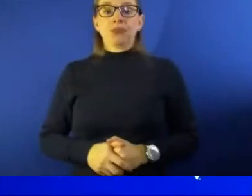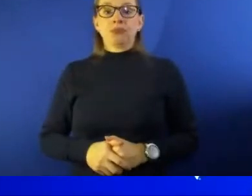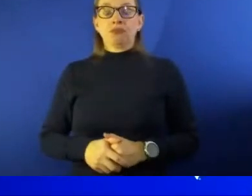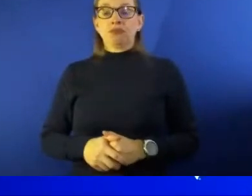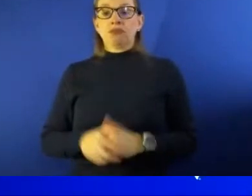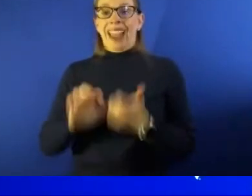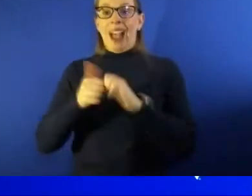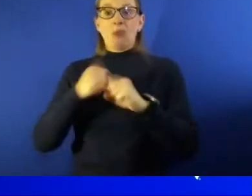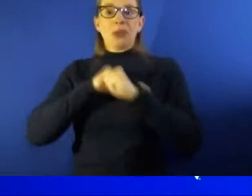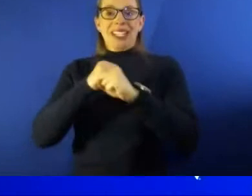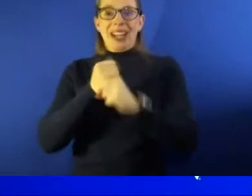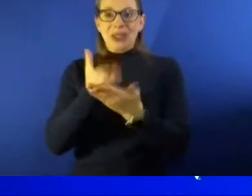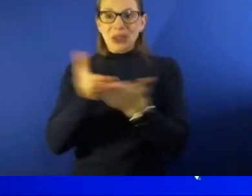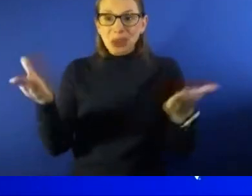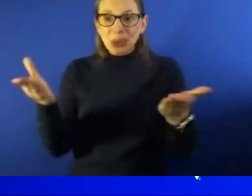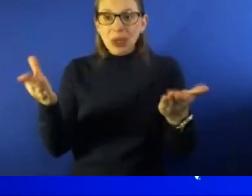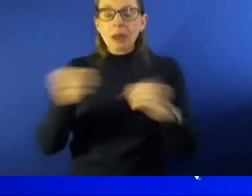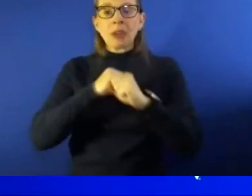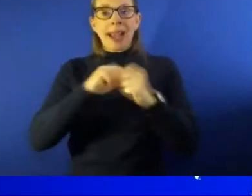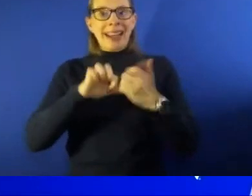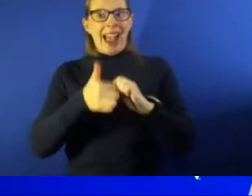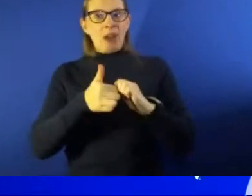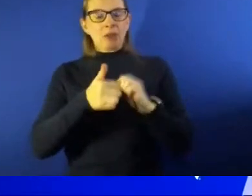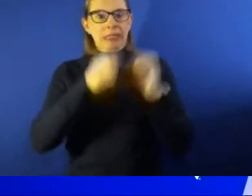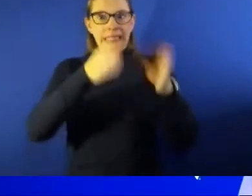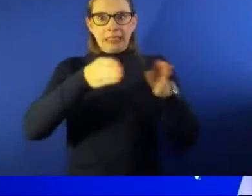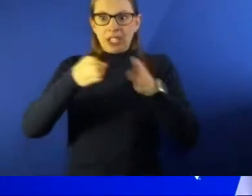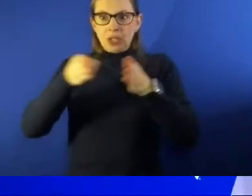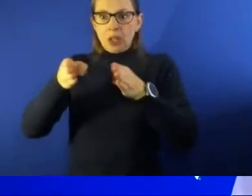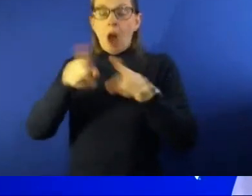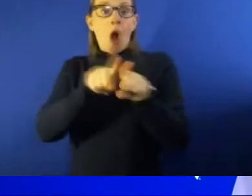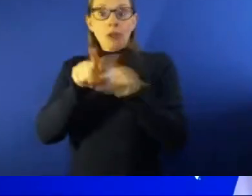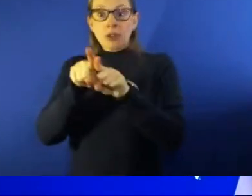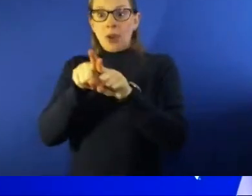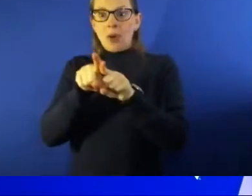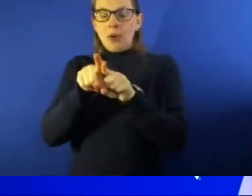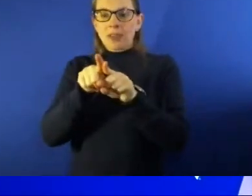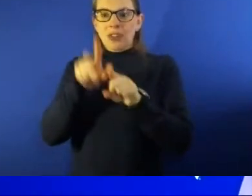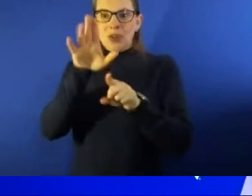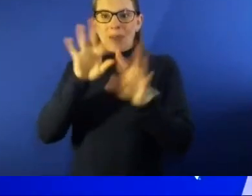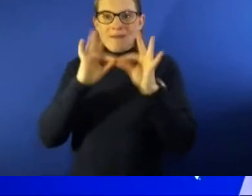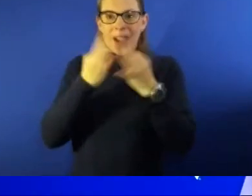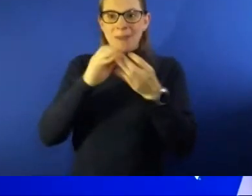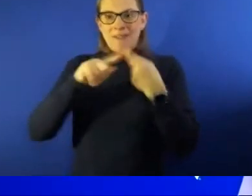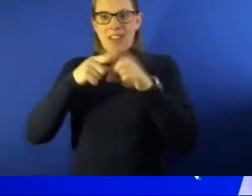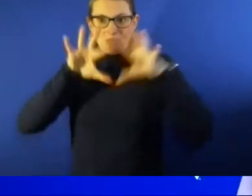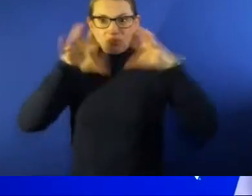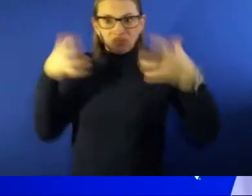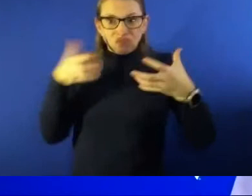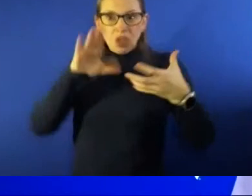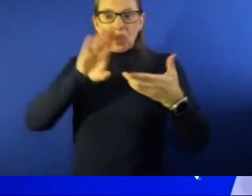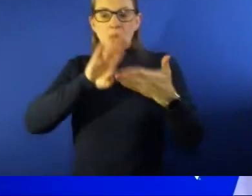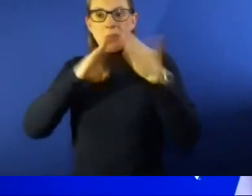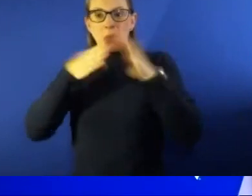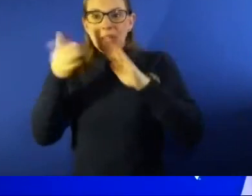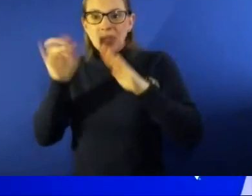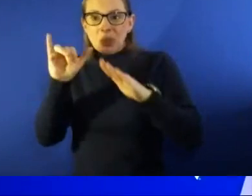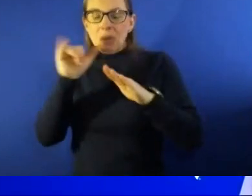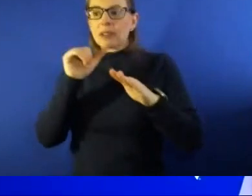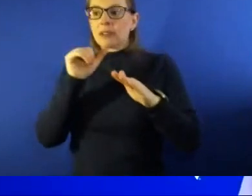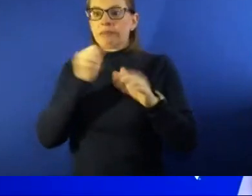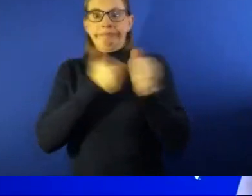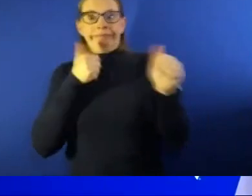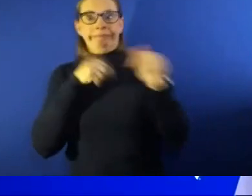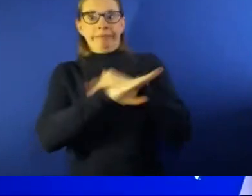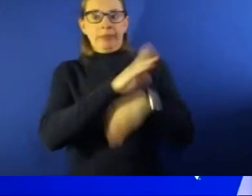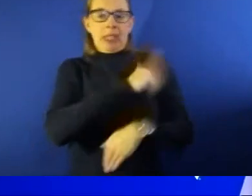and how you can be protected individually, but also in your bubble and in your community from going to the hospital, going to the ICU, and of